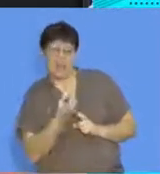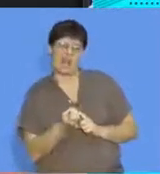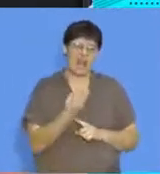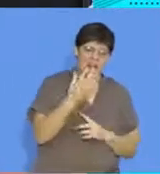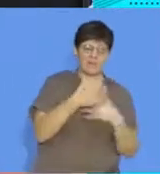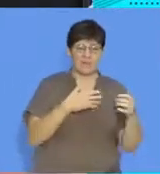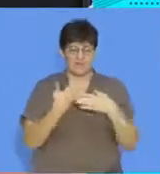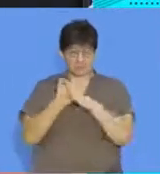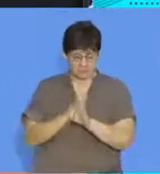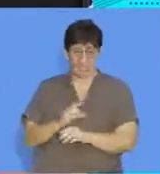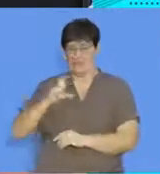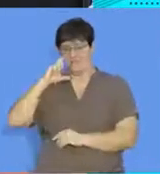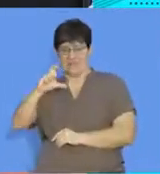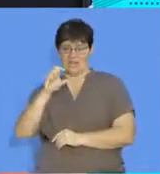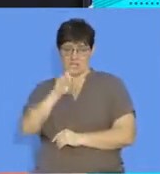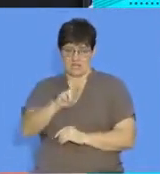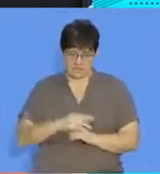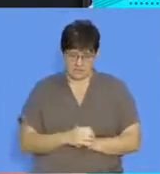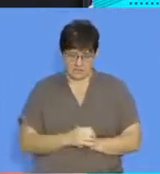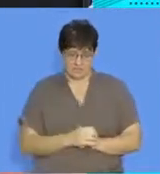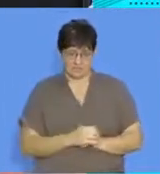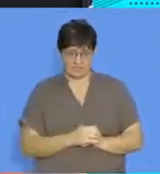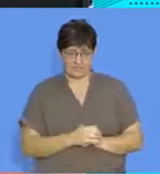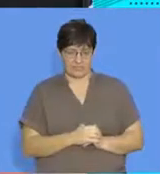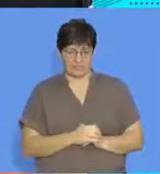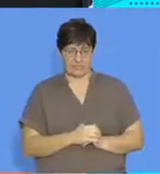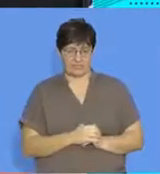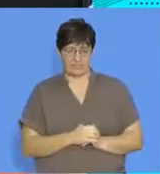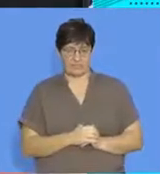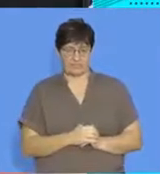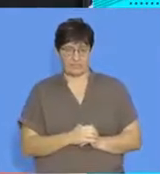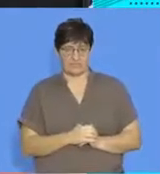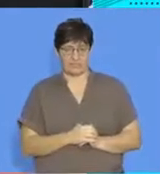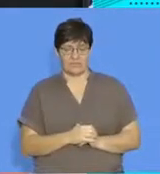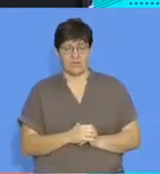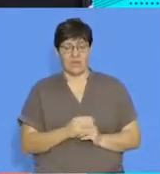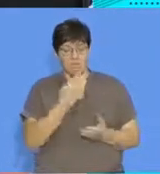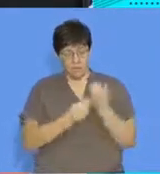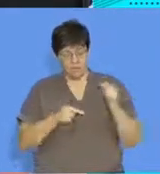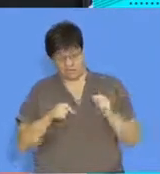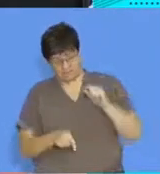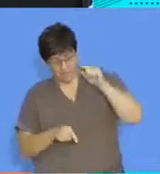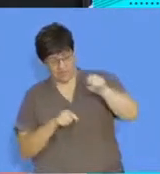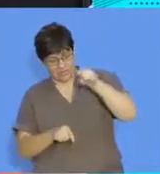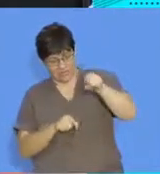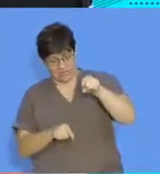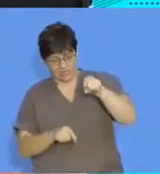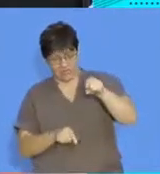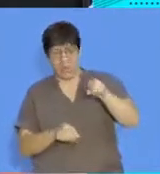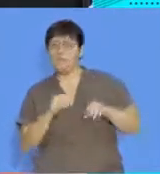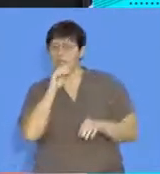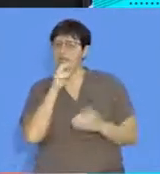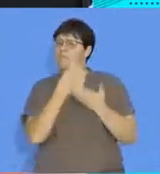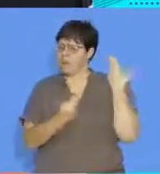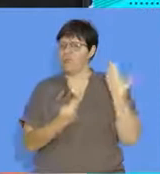any device or electrical component will be denoted by a capital letter R. So both small letter r and